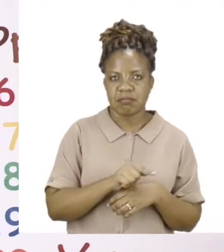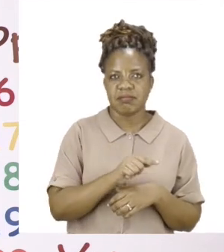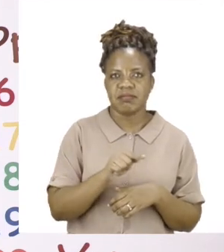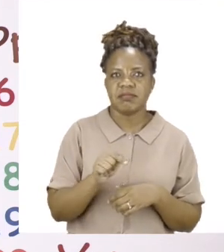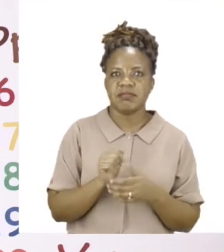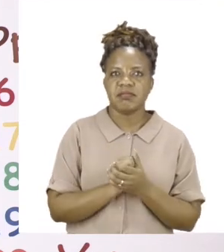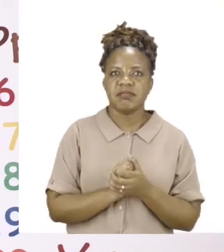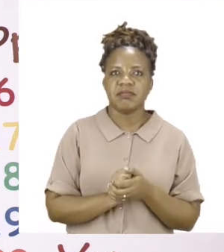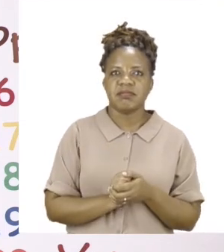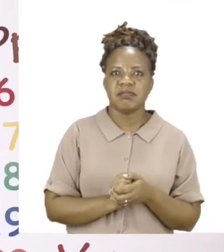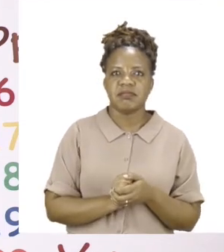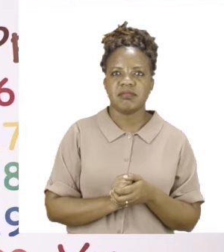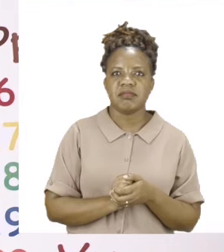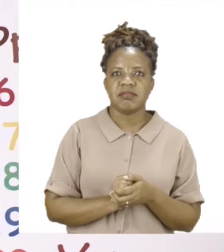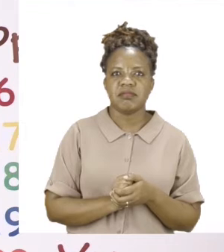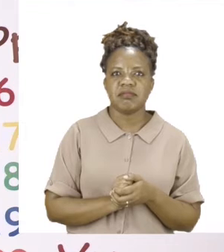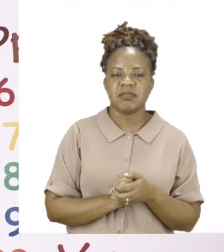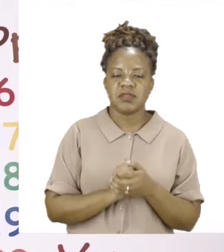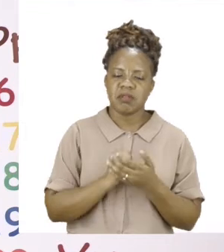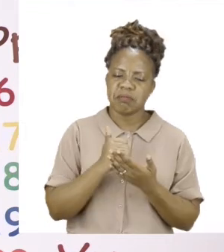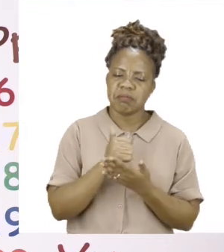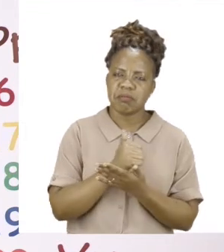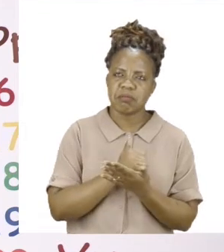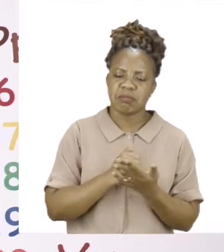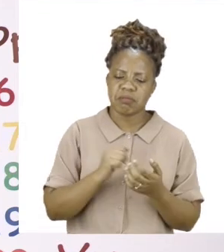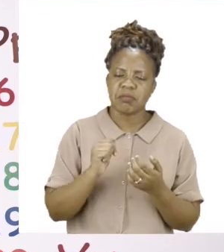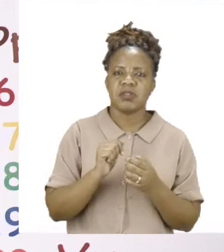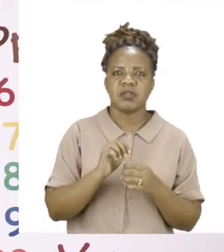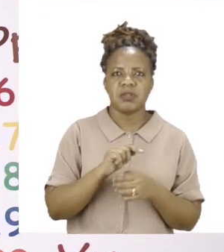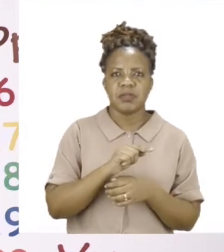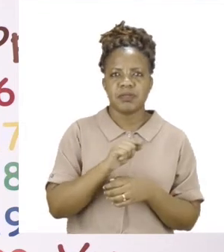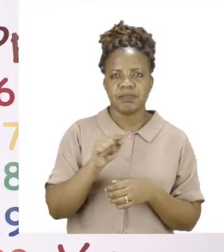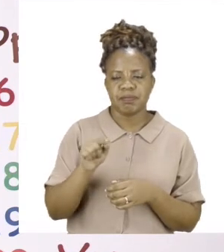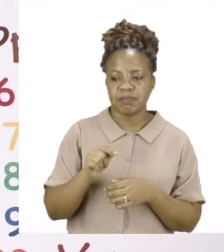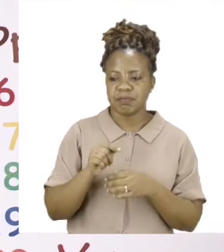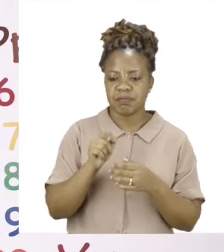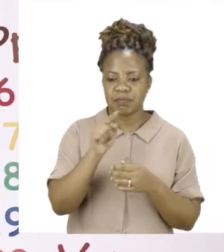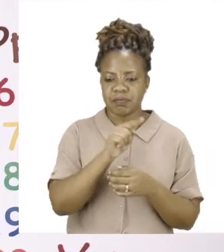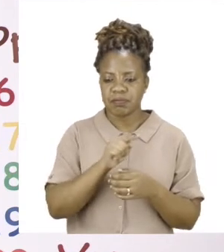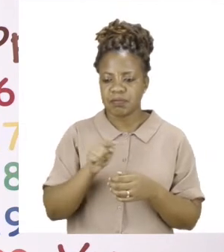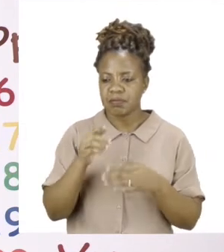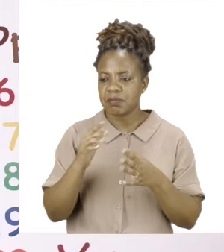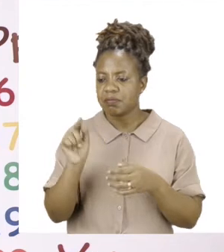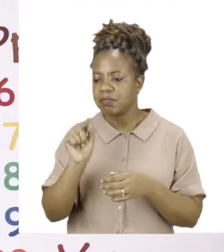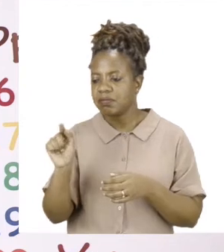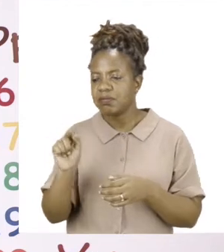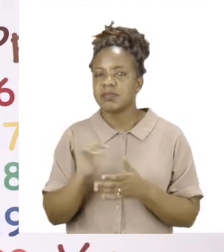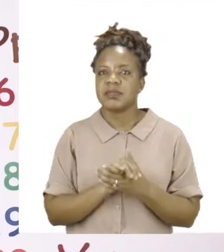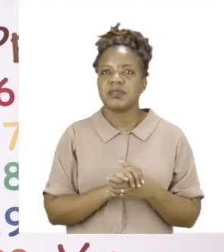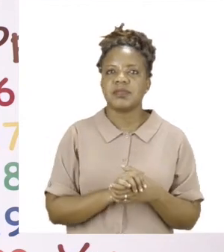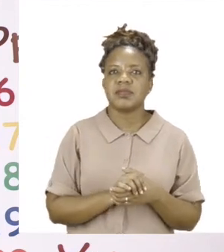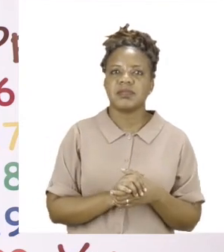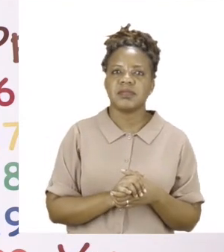Let us circle it nicely, and then when you're done circling, you cross it out. The rest of these